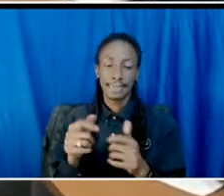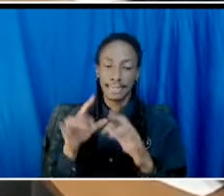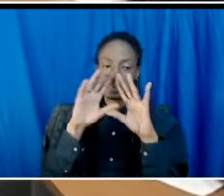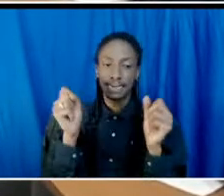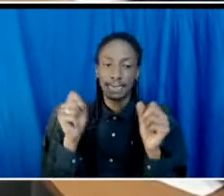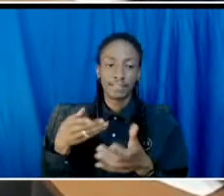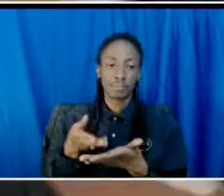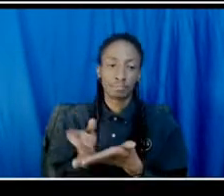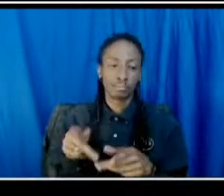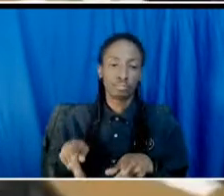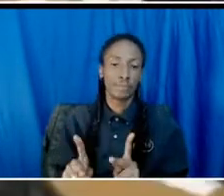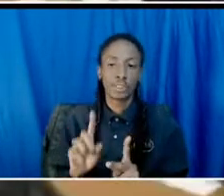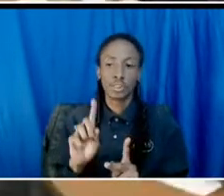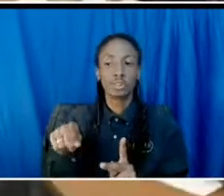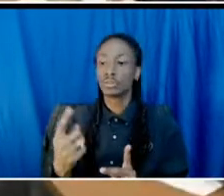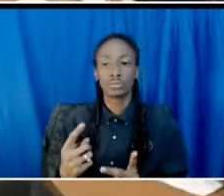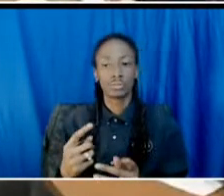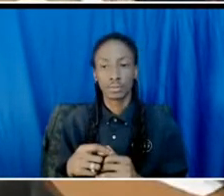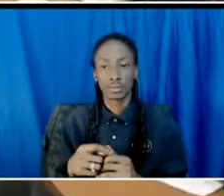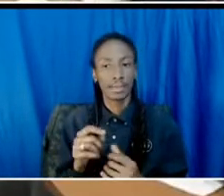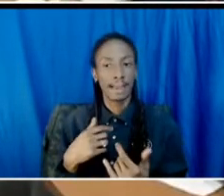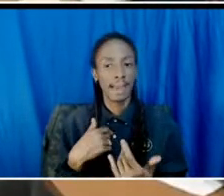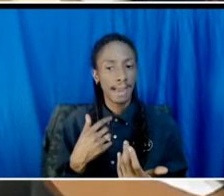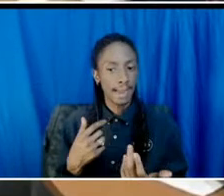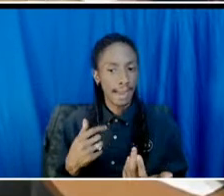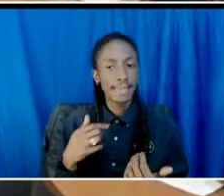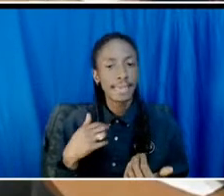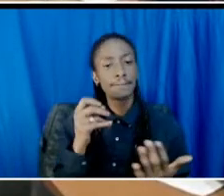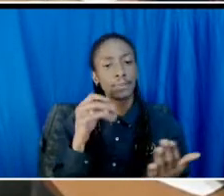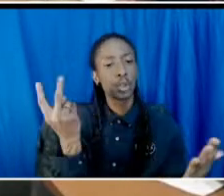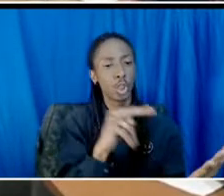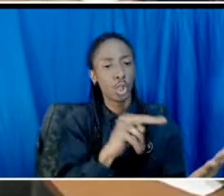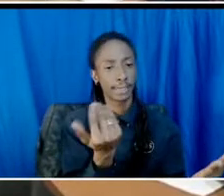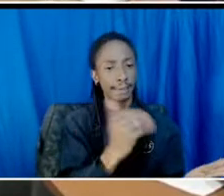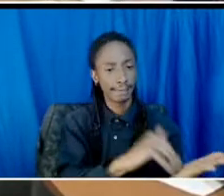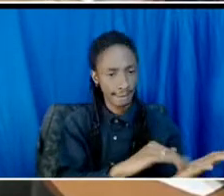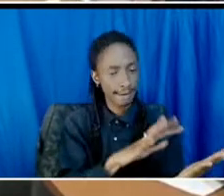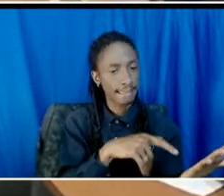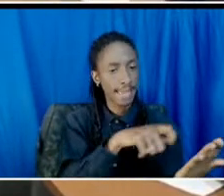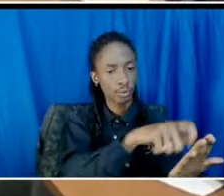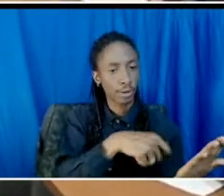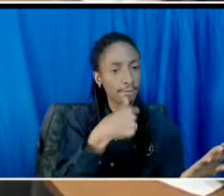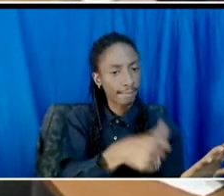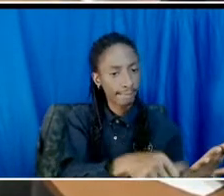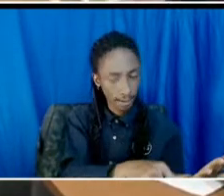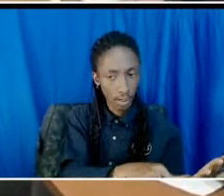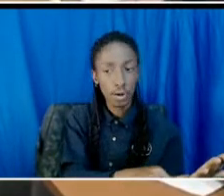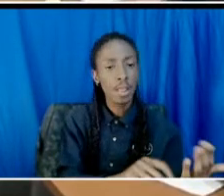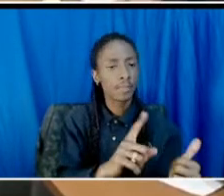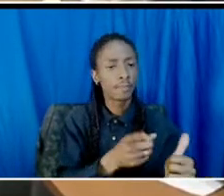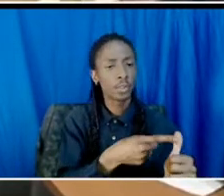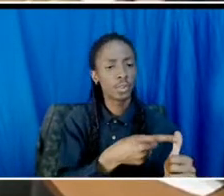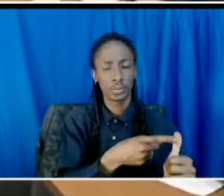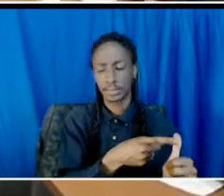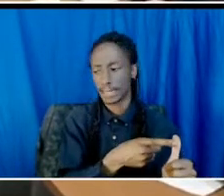restated for the abundance of caution. Okay, if you look again at the draft letter, in the first